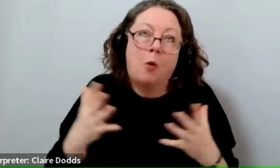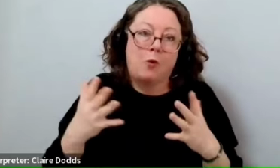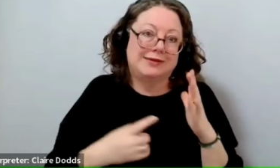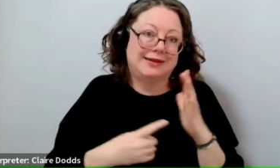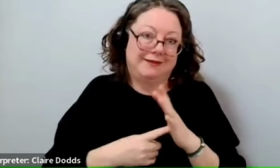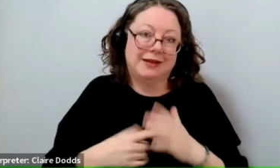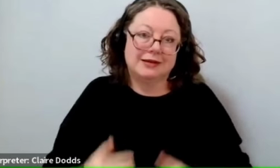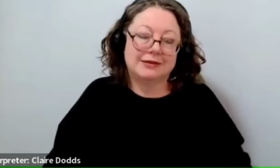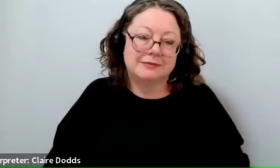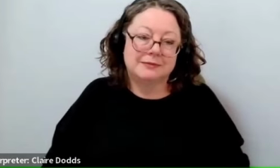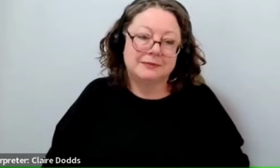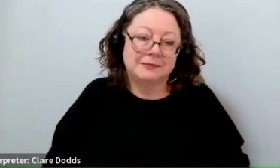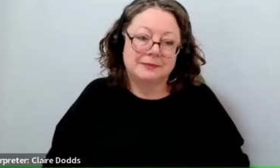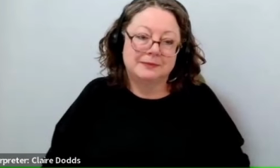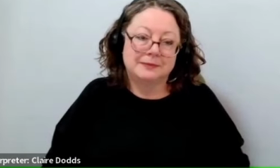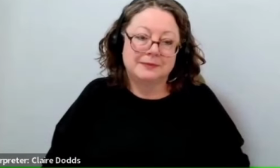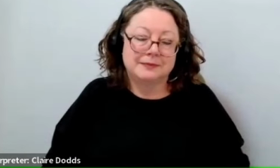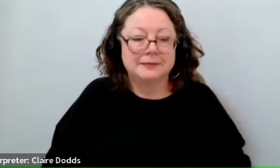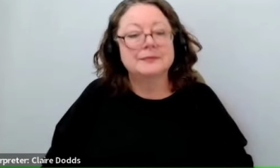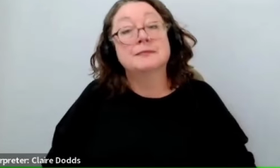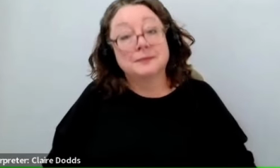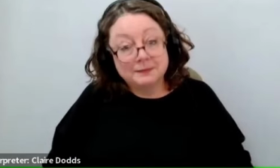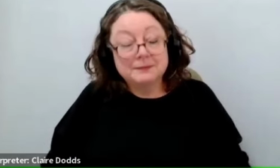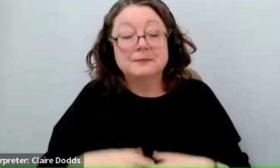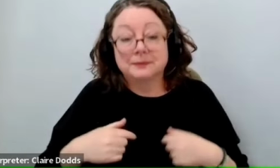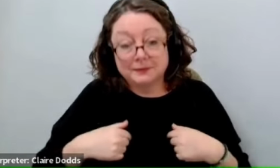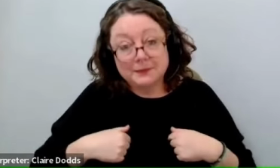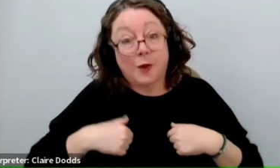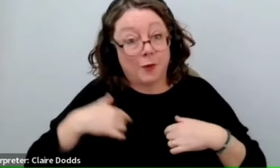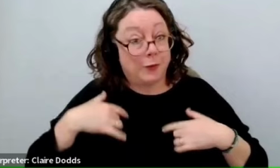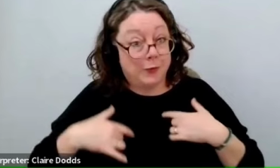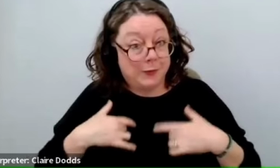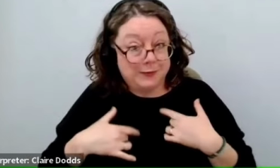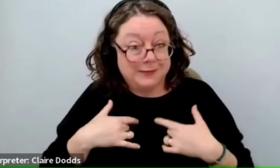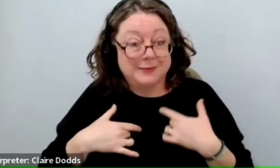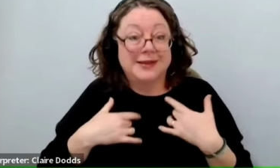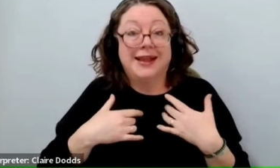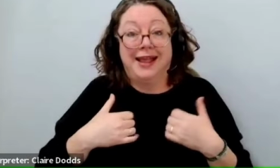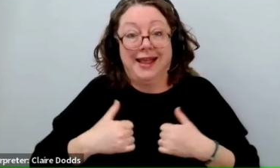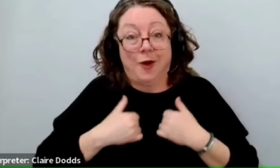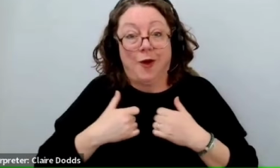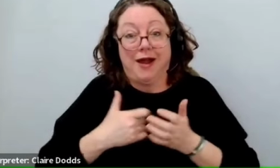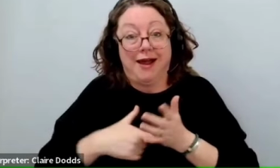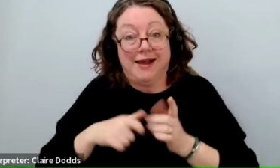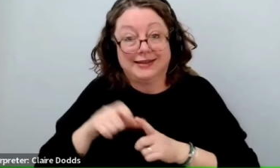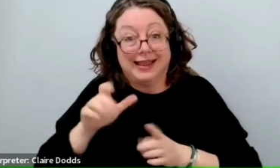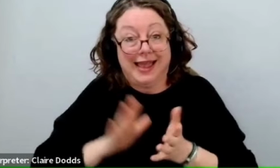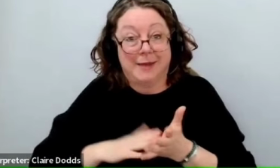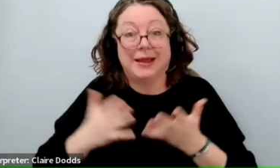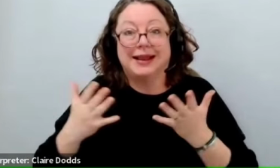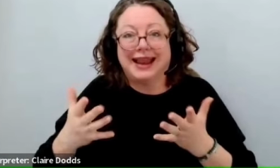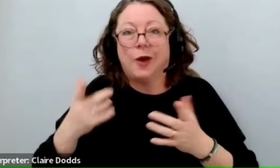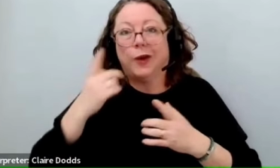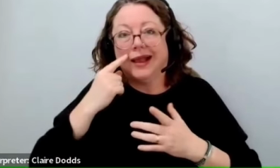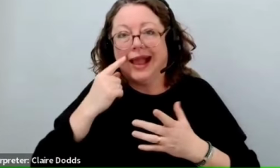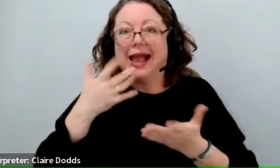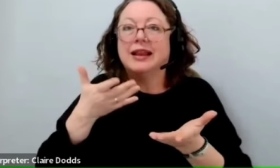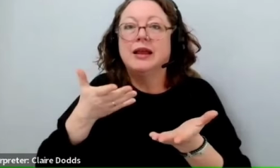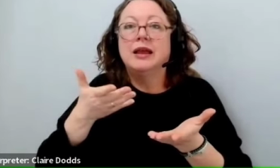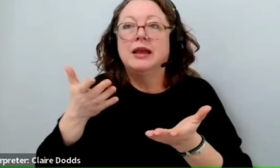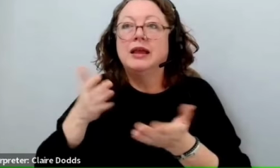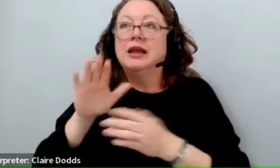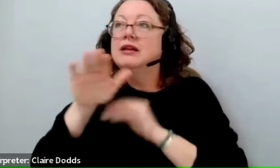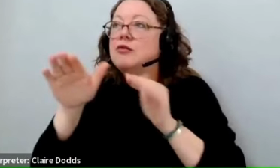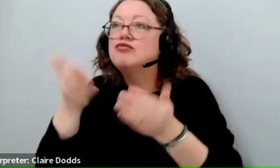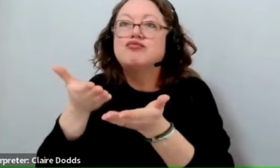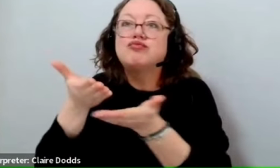gives it even more significance. And I'm also really quite excited as well about the fact that our RDMs are then